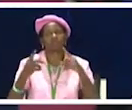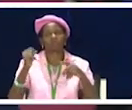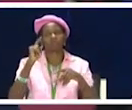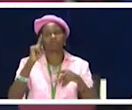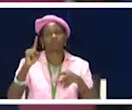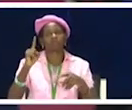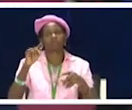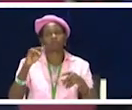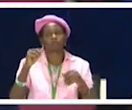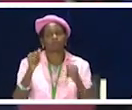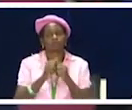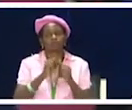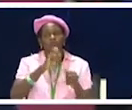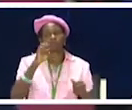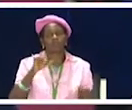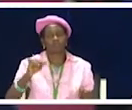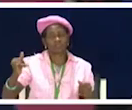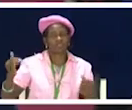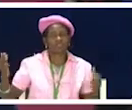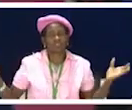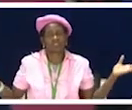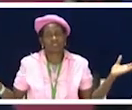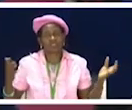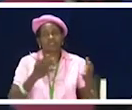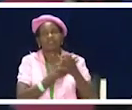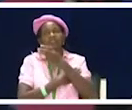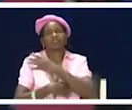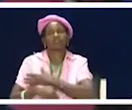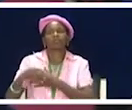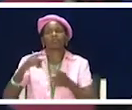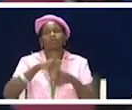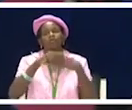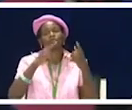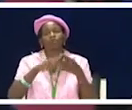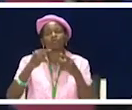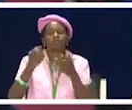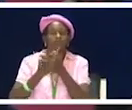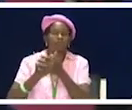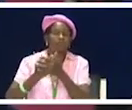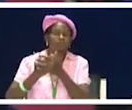one with the everlasting arms went to the past,